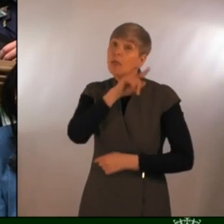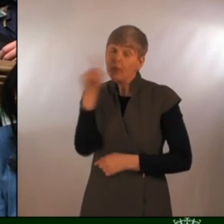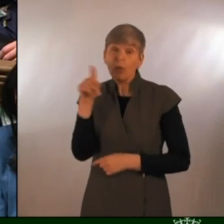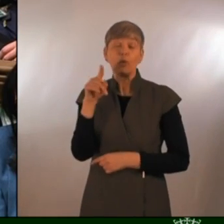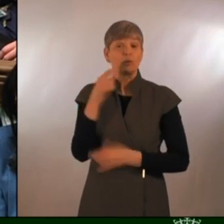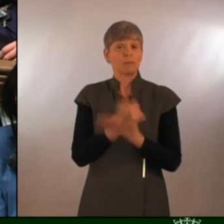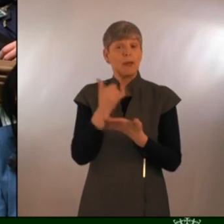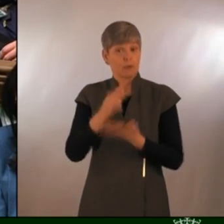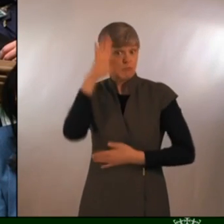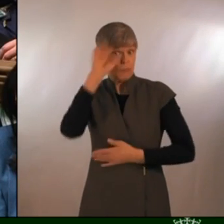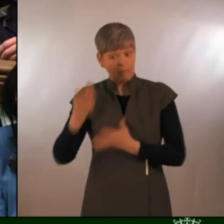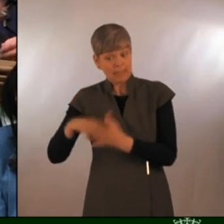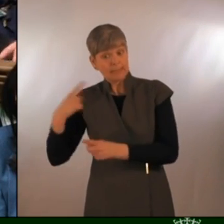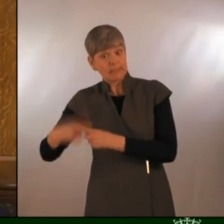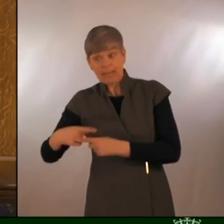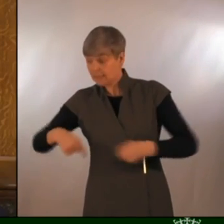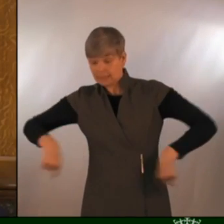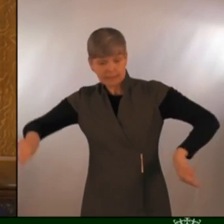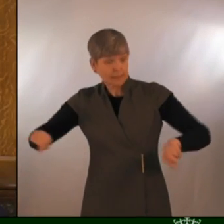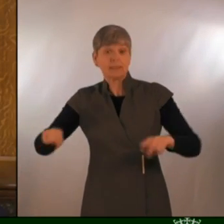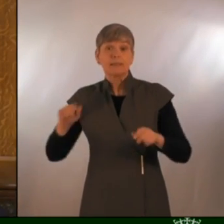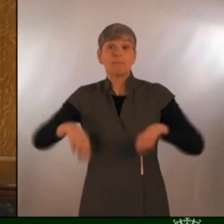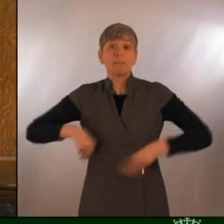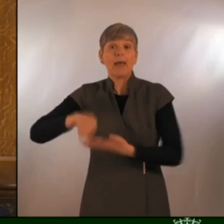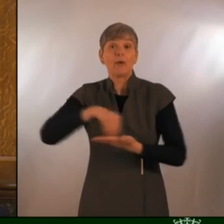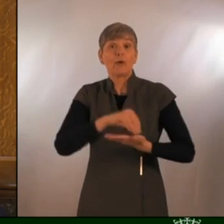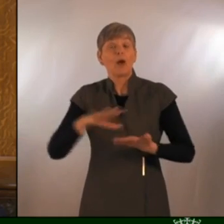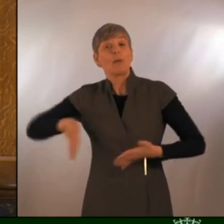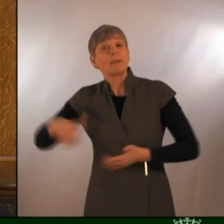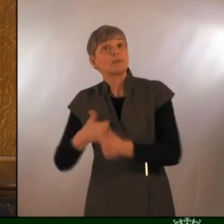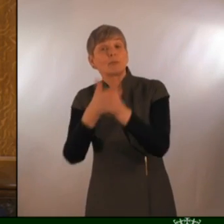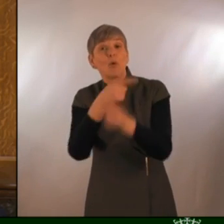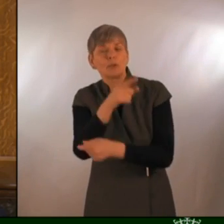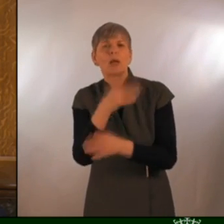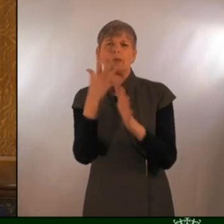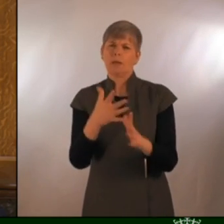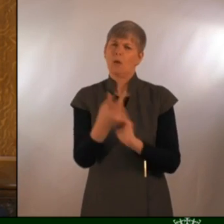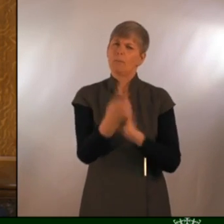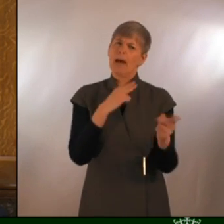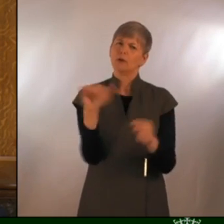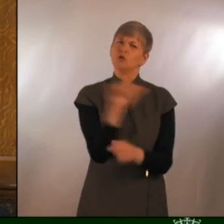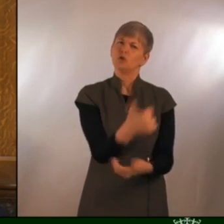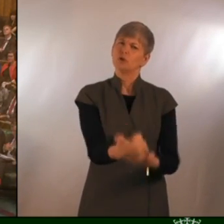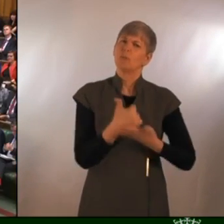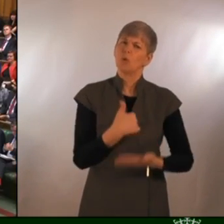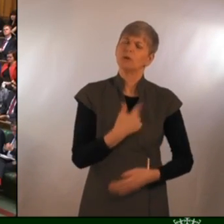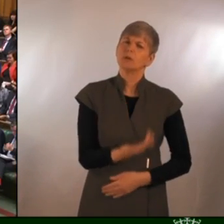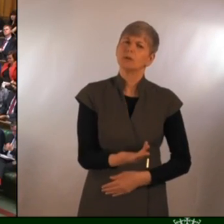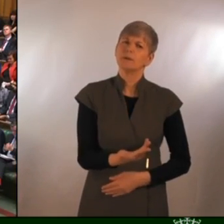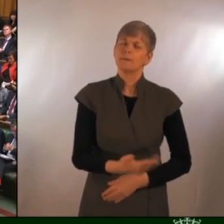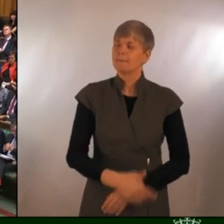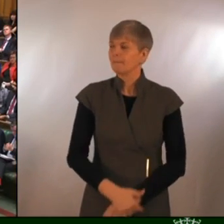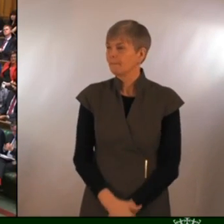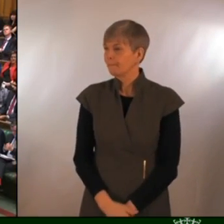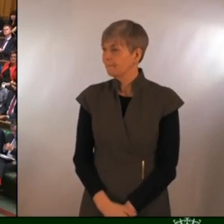the taxpayer now play their part in supporting businesses and their workers in their hour of need? Prime